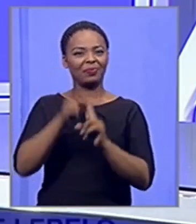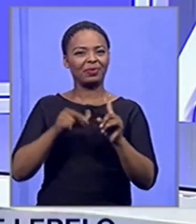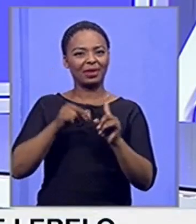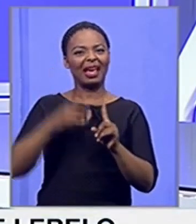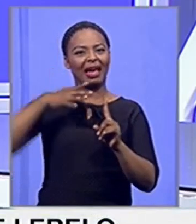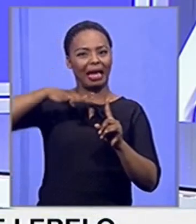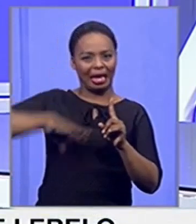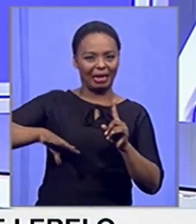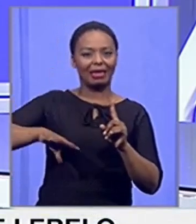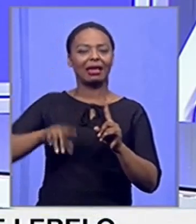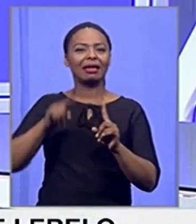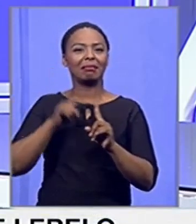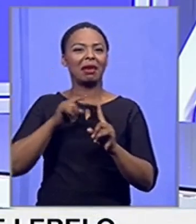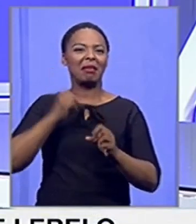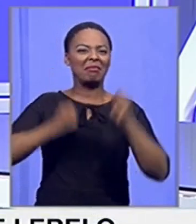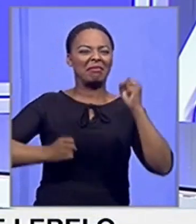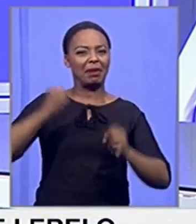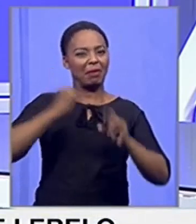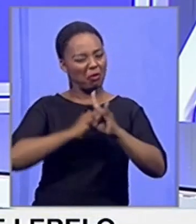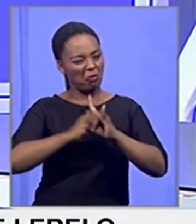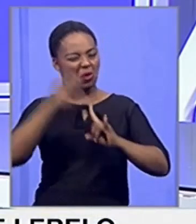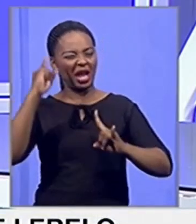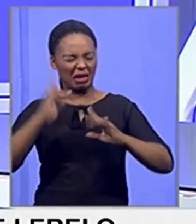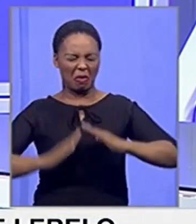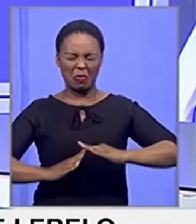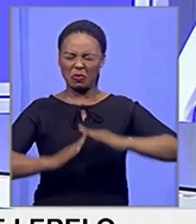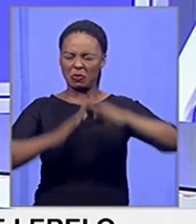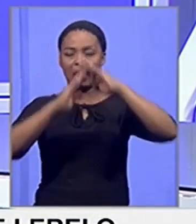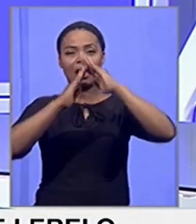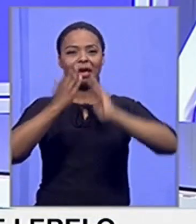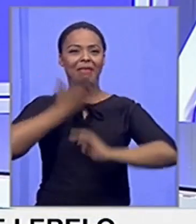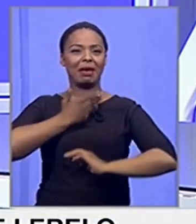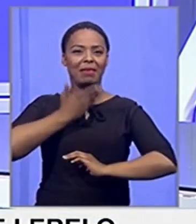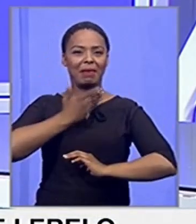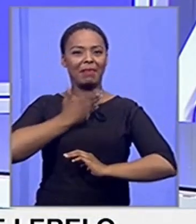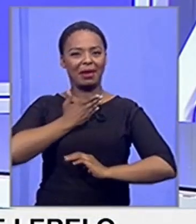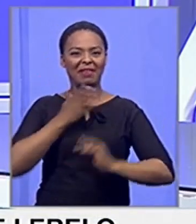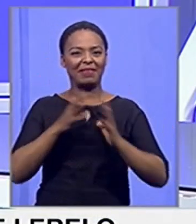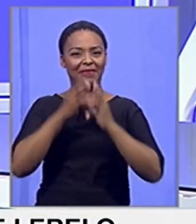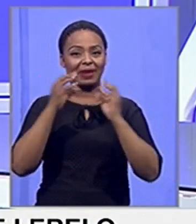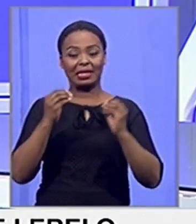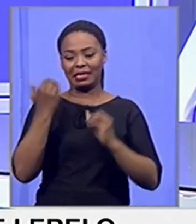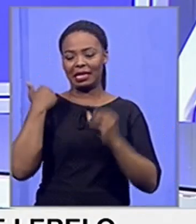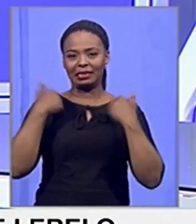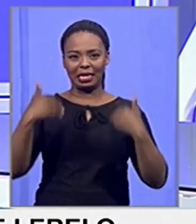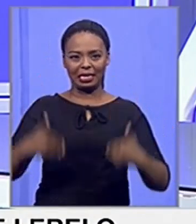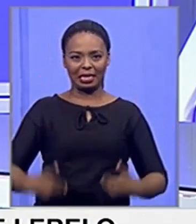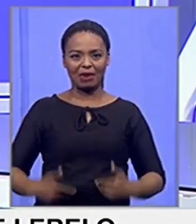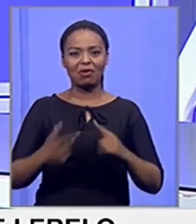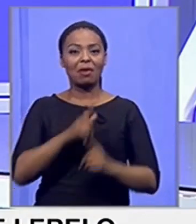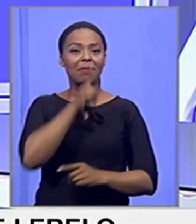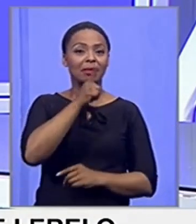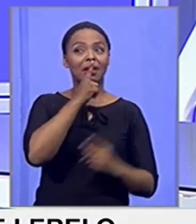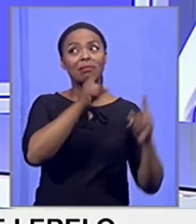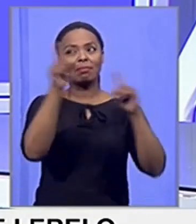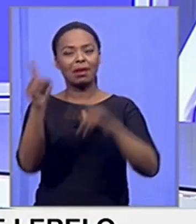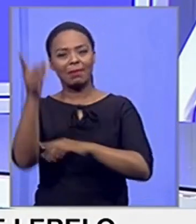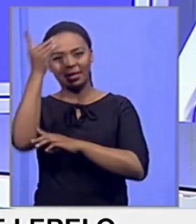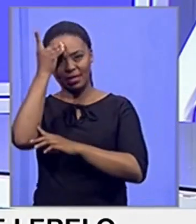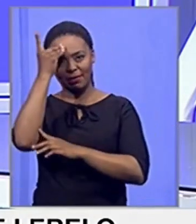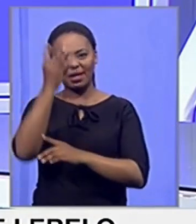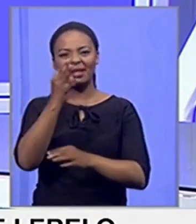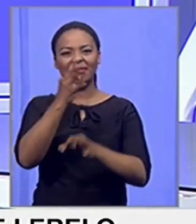ya robileng rekoto ka ba mo atlete e moholo ka ho fetisisa ho qeta lebelo la Comrades ka Sontaha ho tloha Pietermaritzburg ho ya Durban e leng ntate